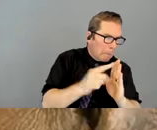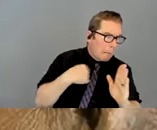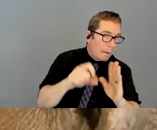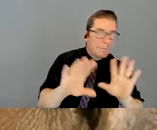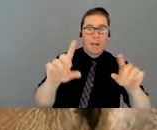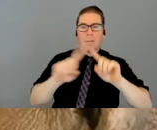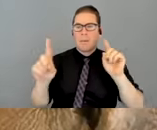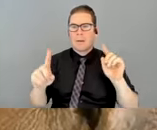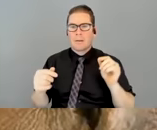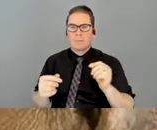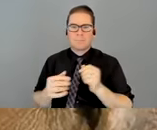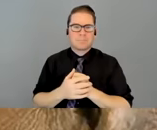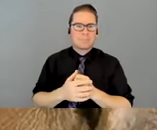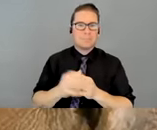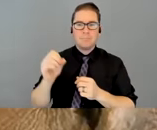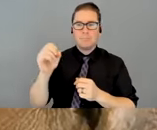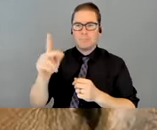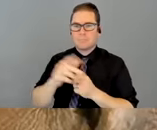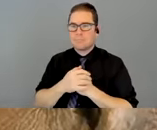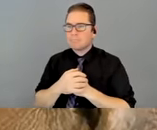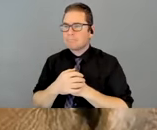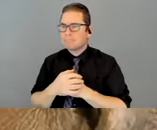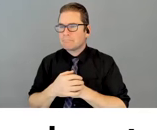let's go to the next slide.